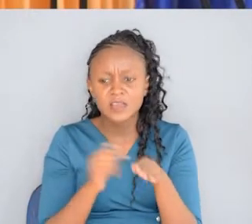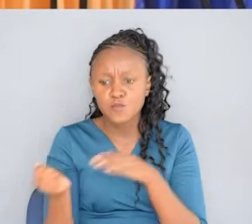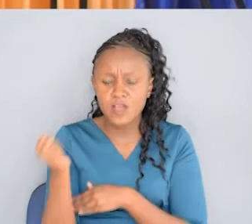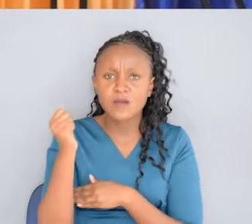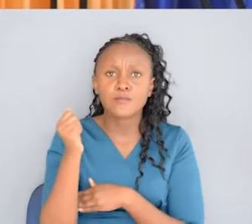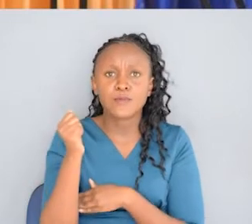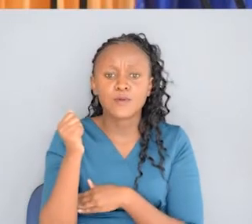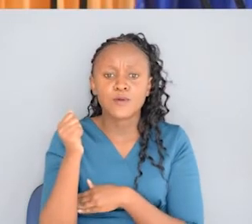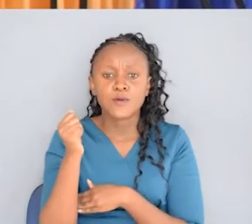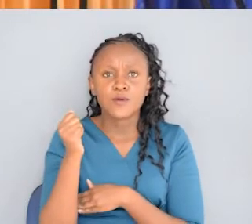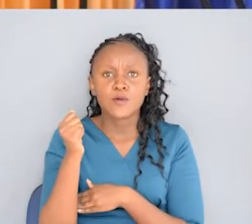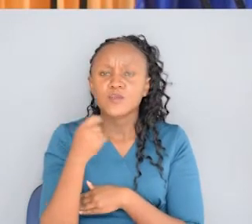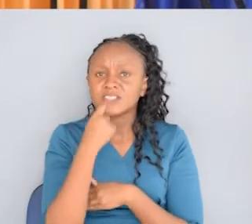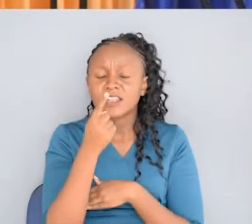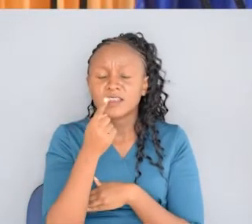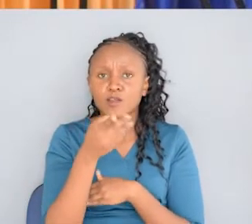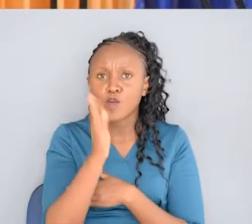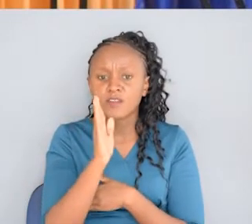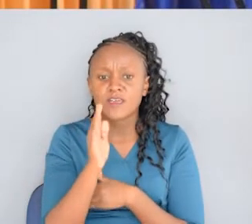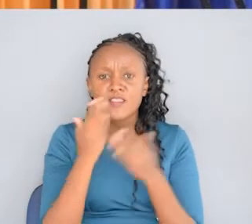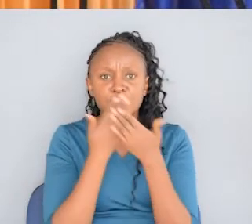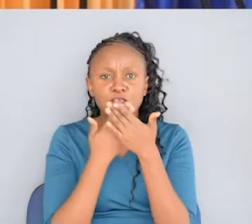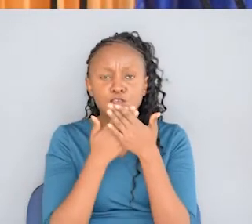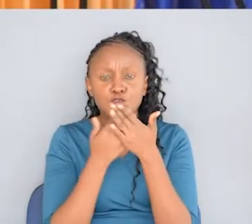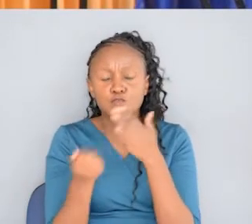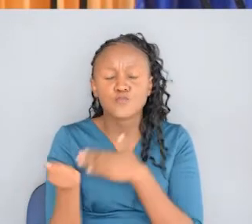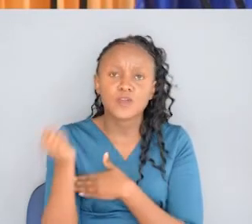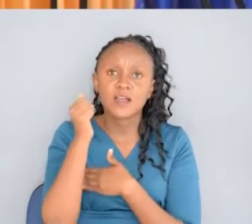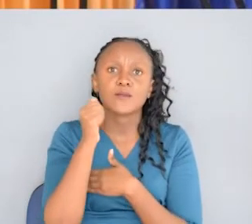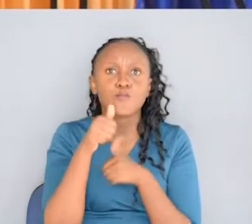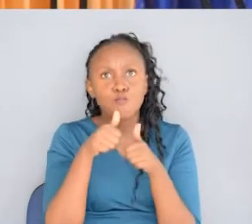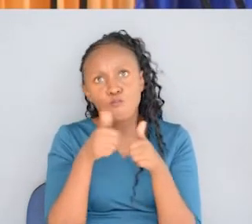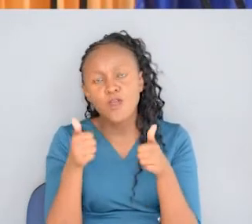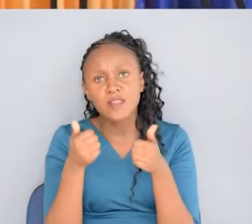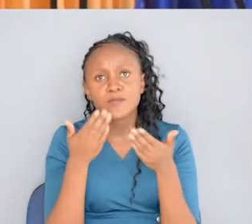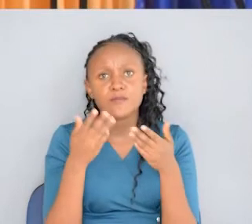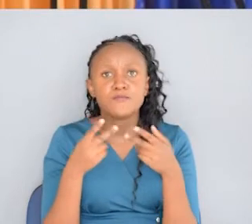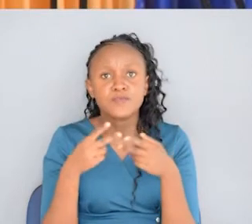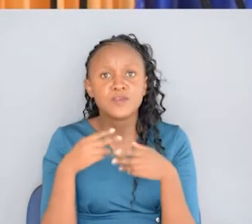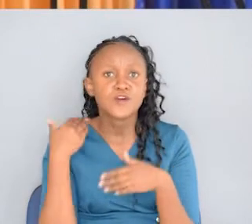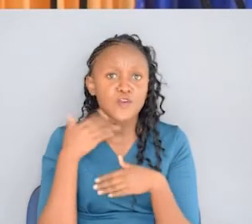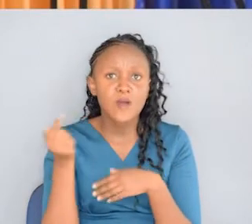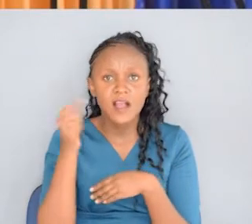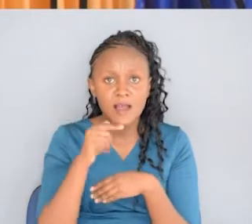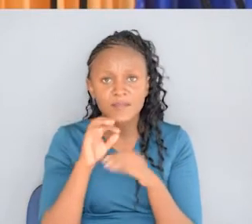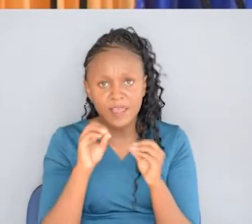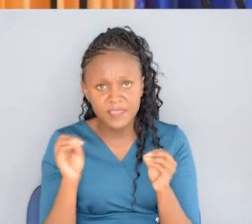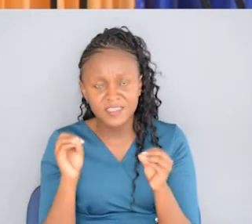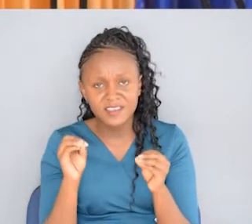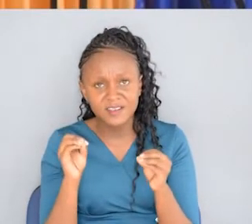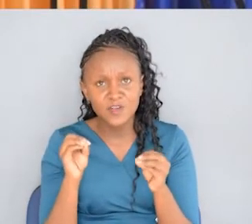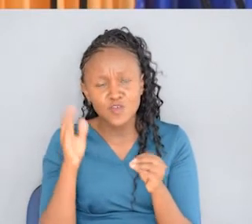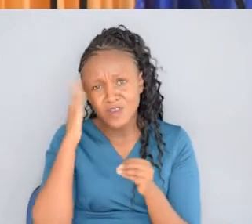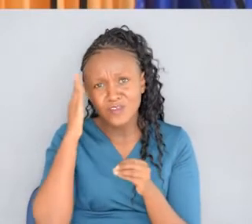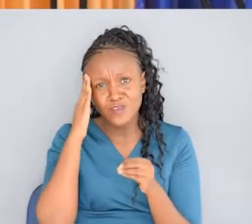siku nyongwa, ama tukupatwa na wezi, ama, you know, vituka hizo. So, zinakuwa mechanical, juu ya venye si